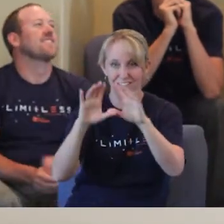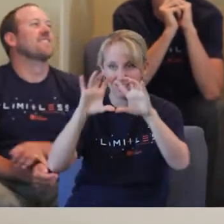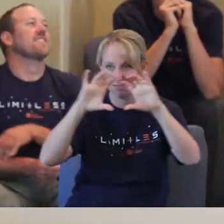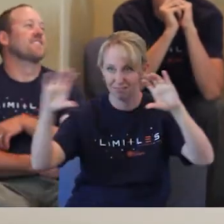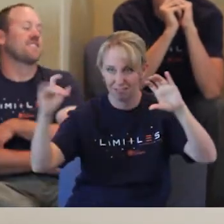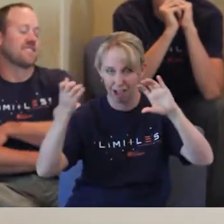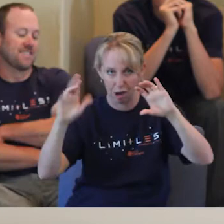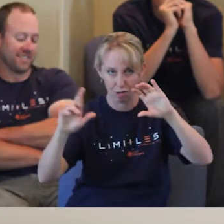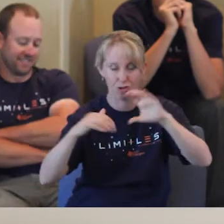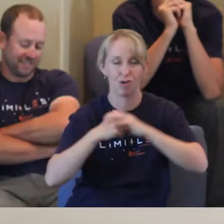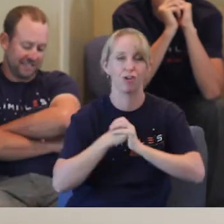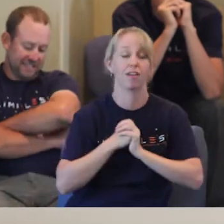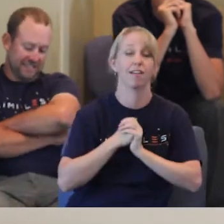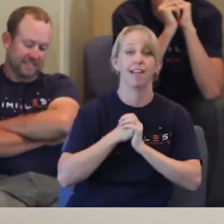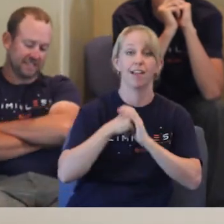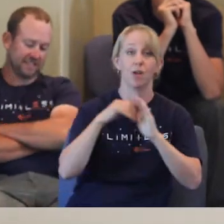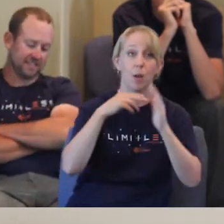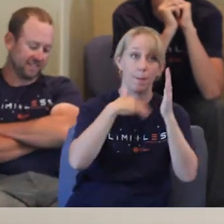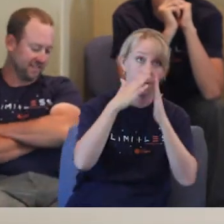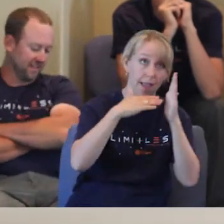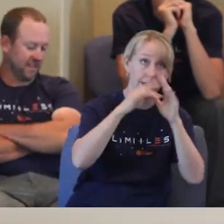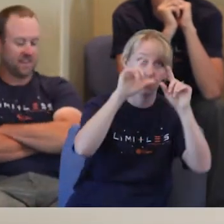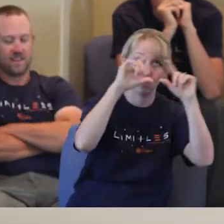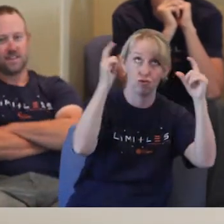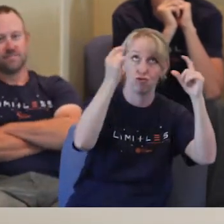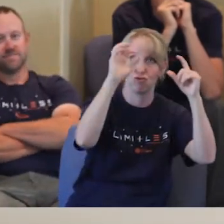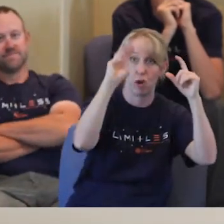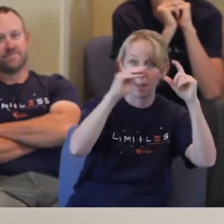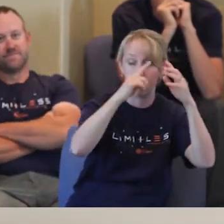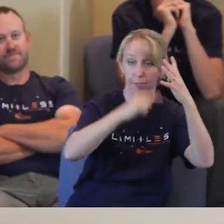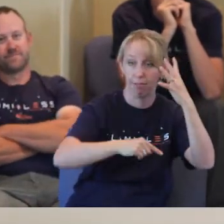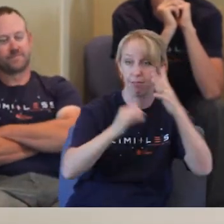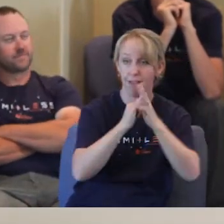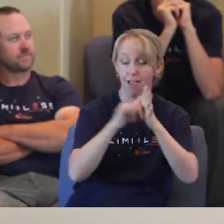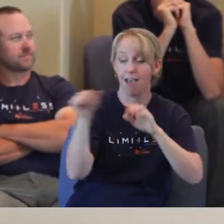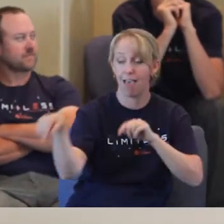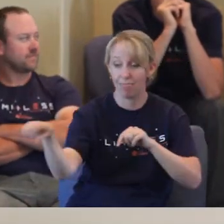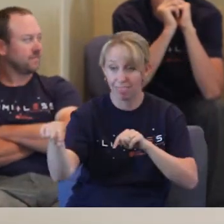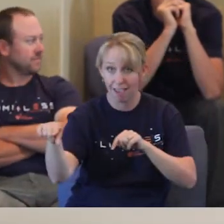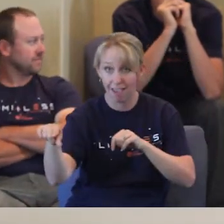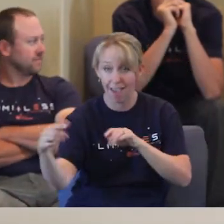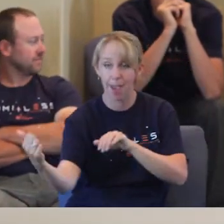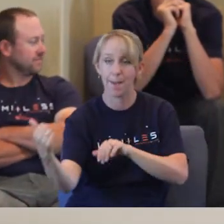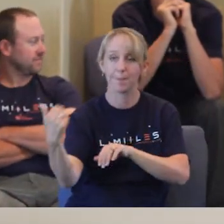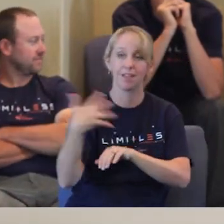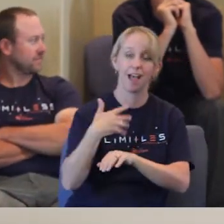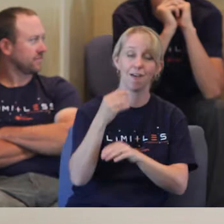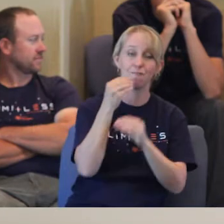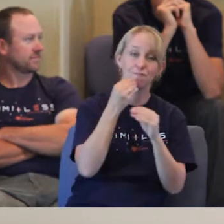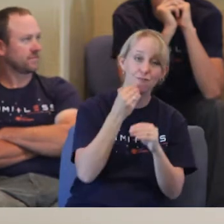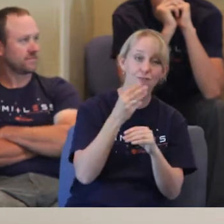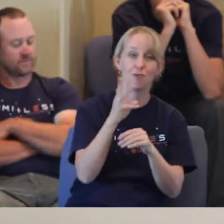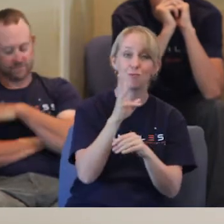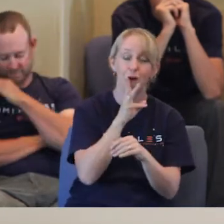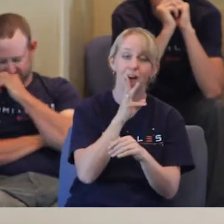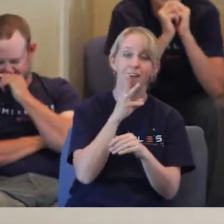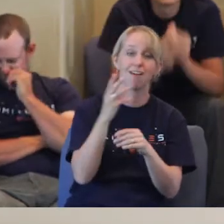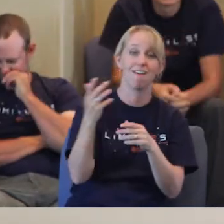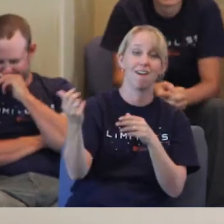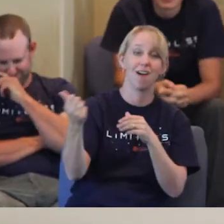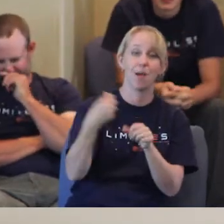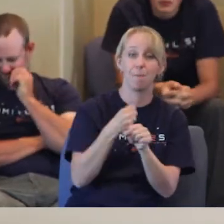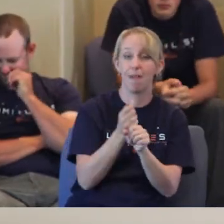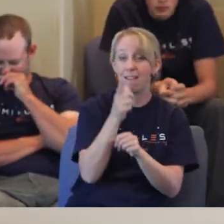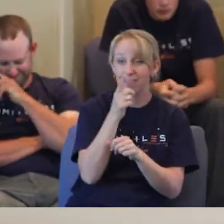gutter up for them, we painted the trim, all that stuff. And they were over there, they gave us food, they gave us water, they made lunch for